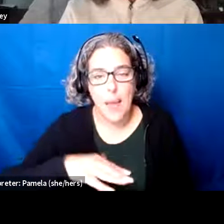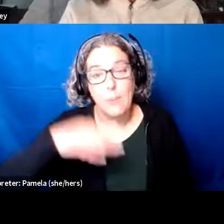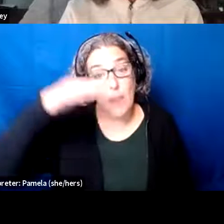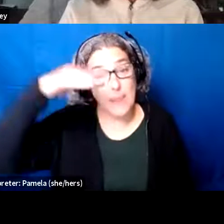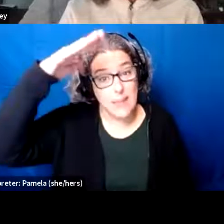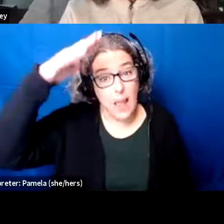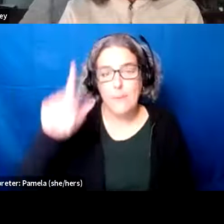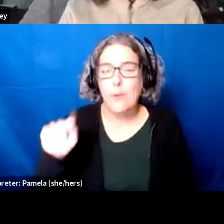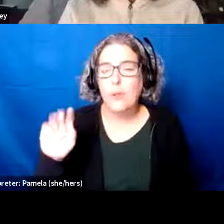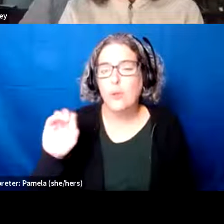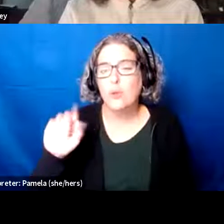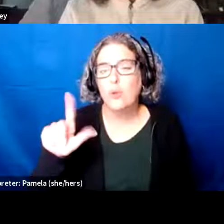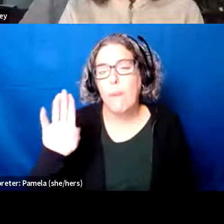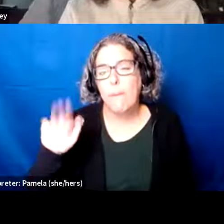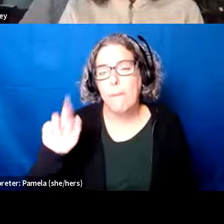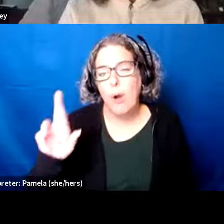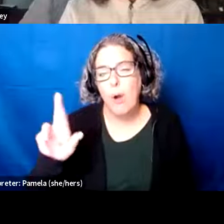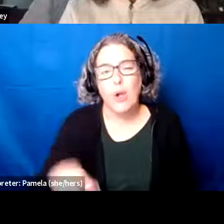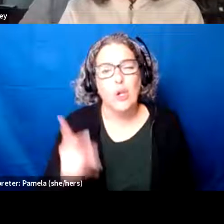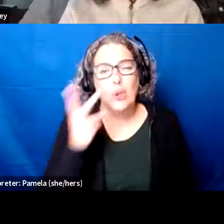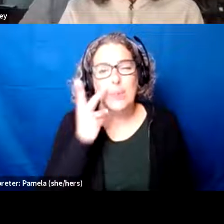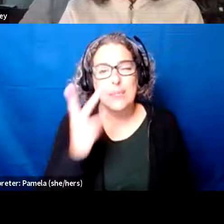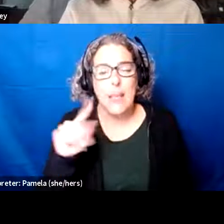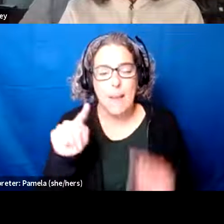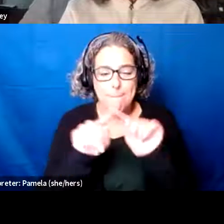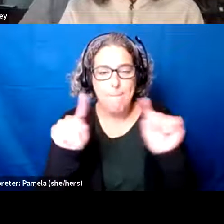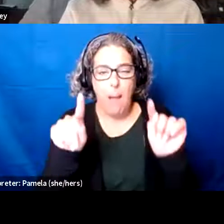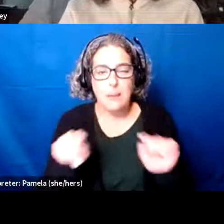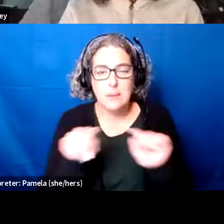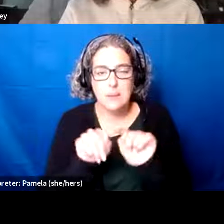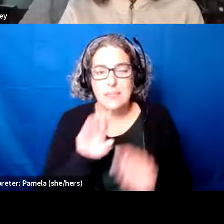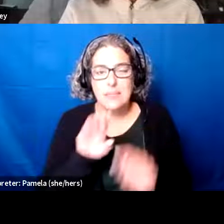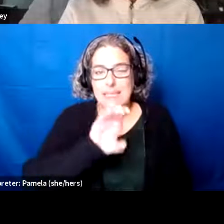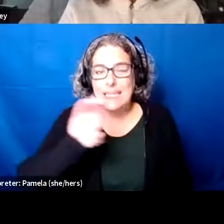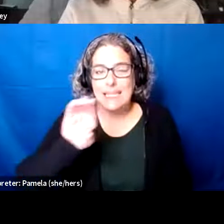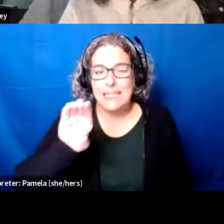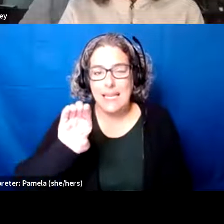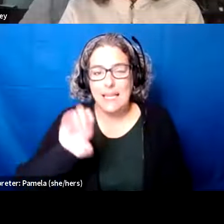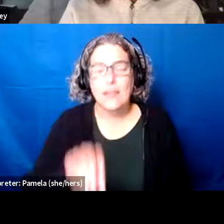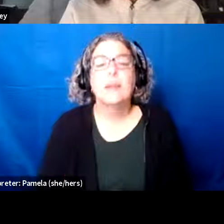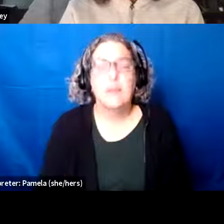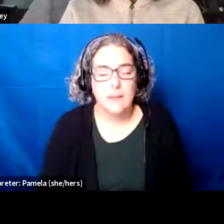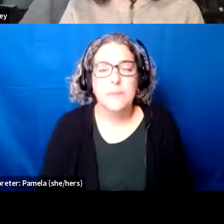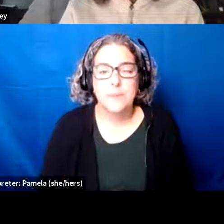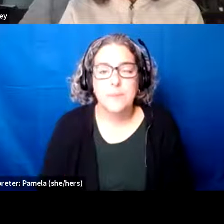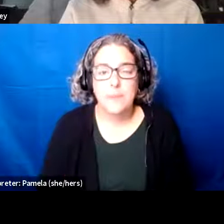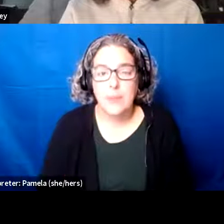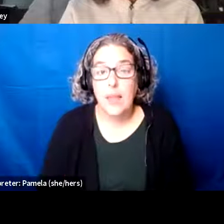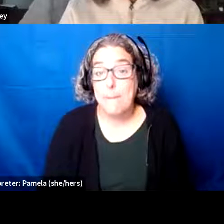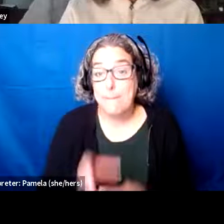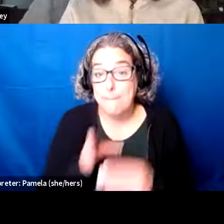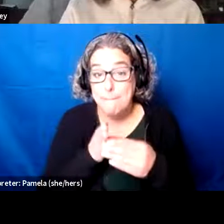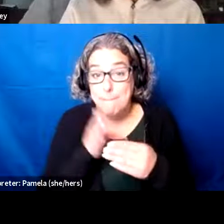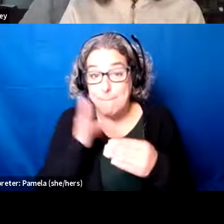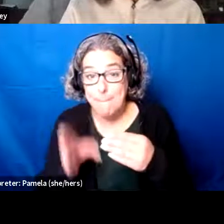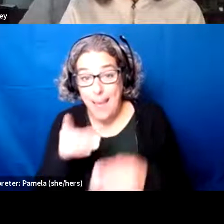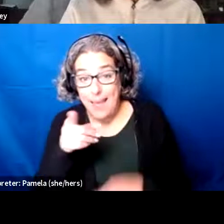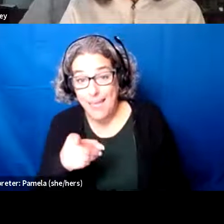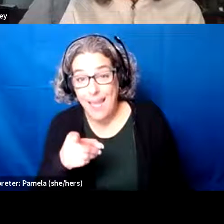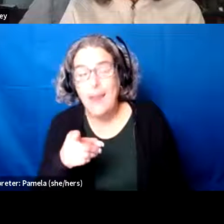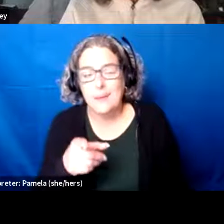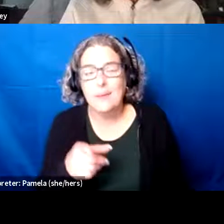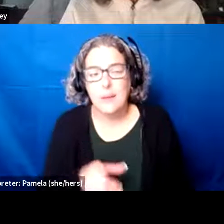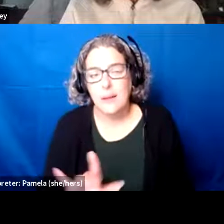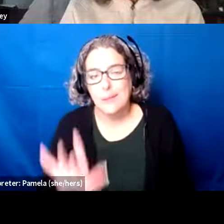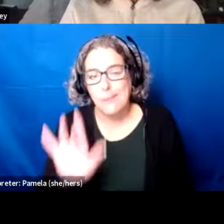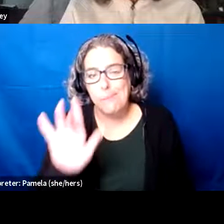a little box with a CC in it. Beside that, there's a little arrow. You